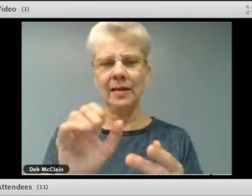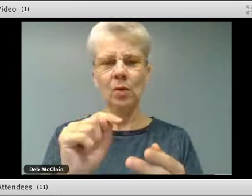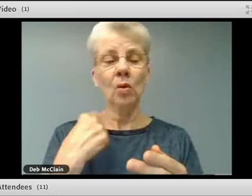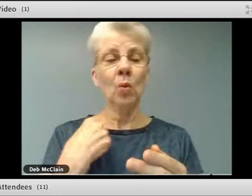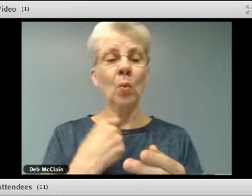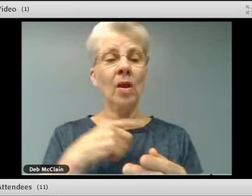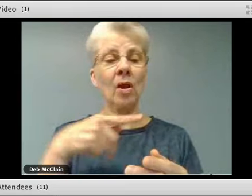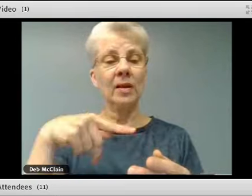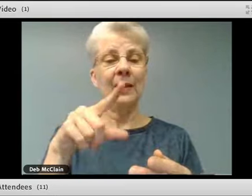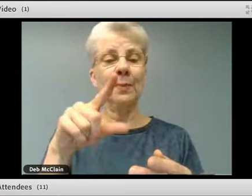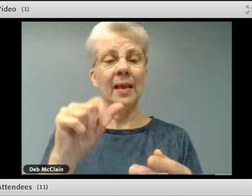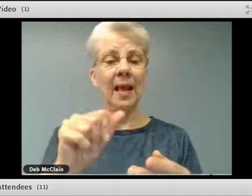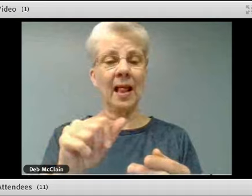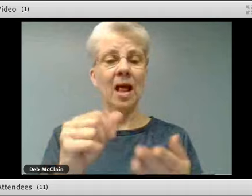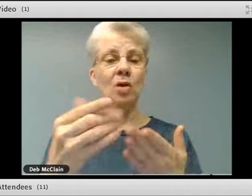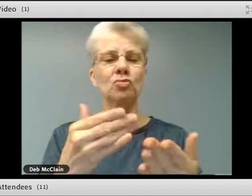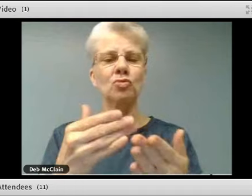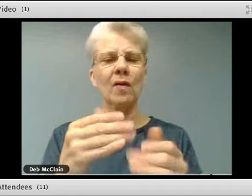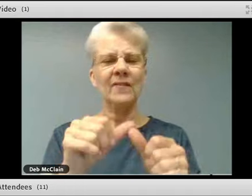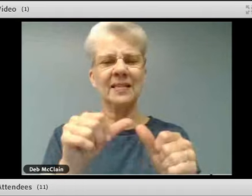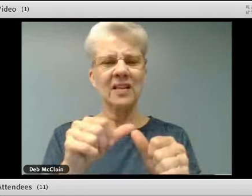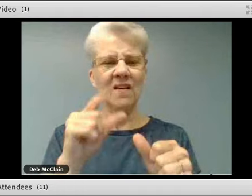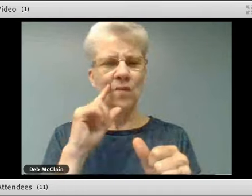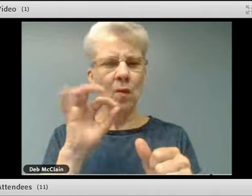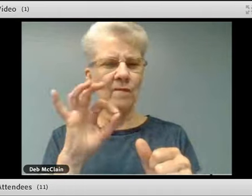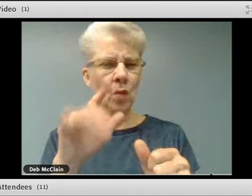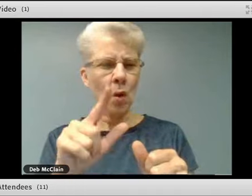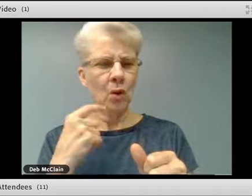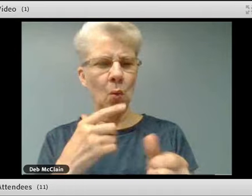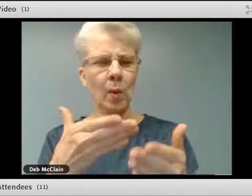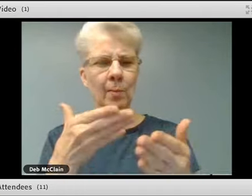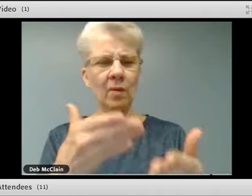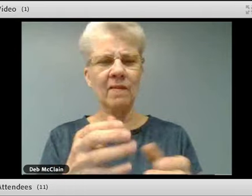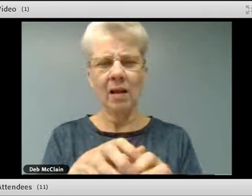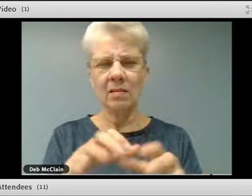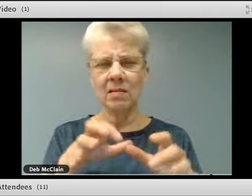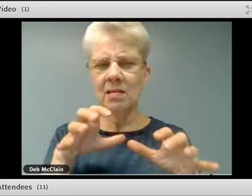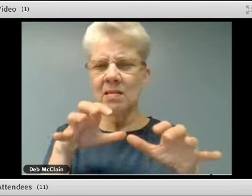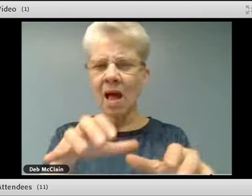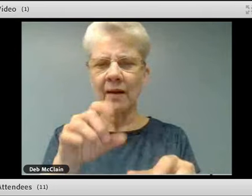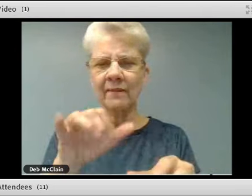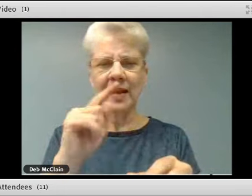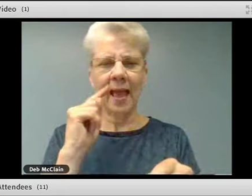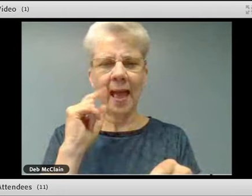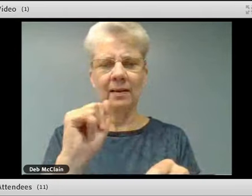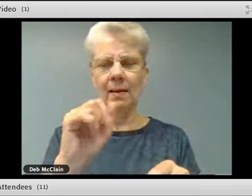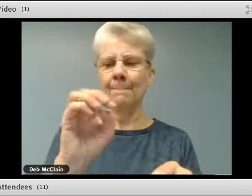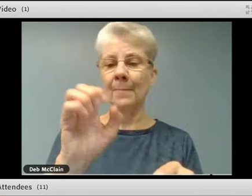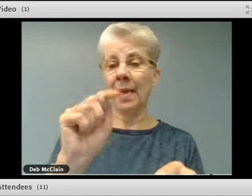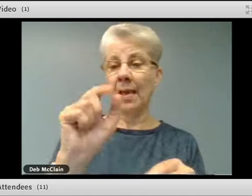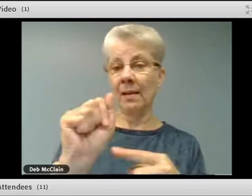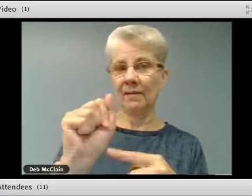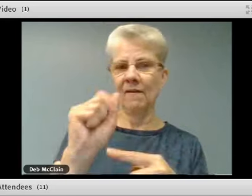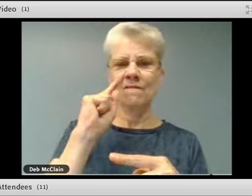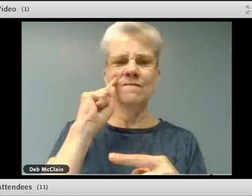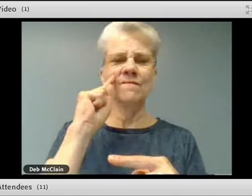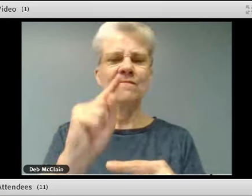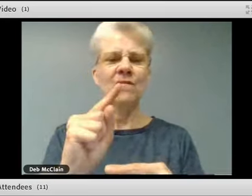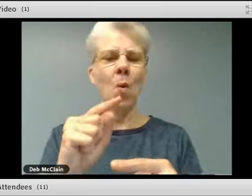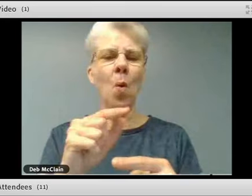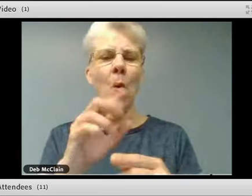for Florida. So we provide metadata to the Digital Public Library of America and offer tiered services to our